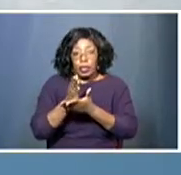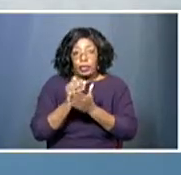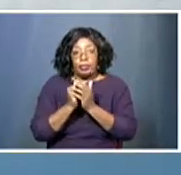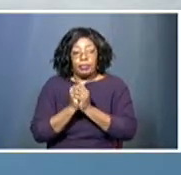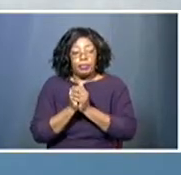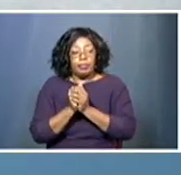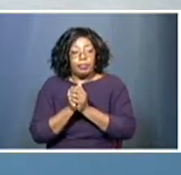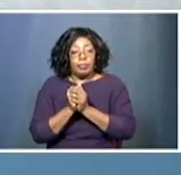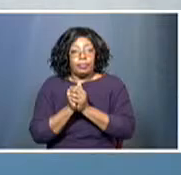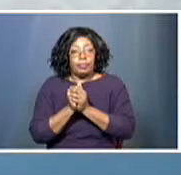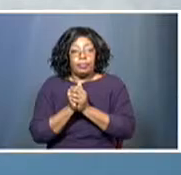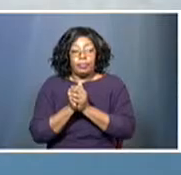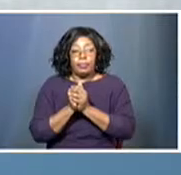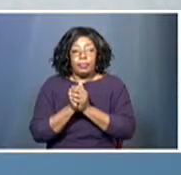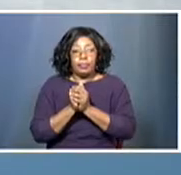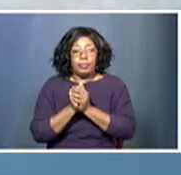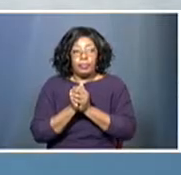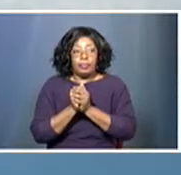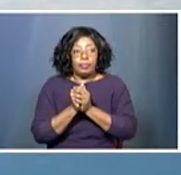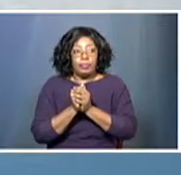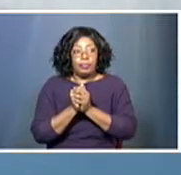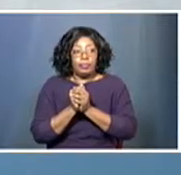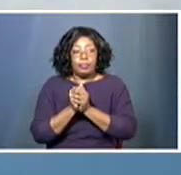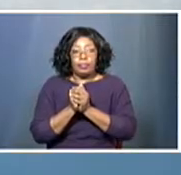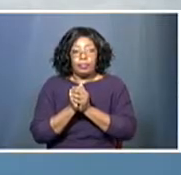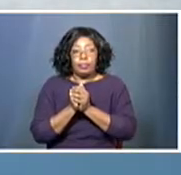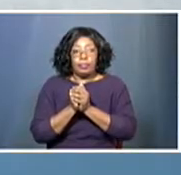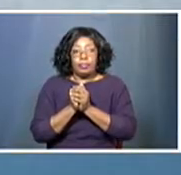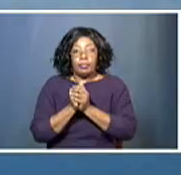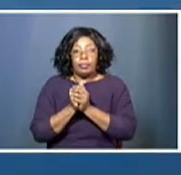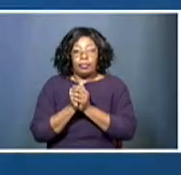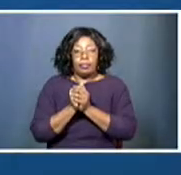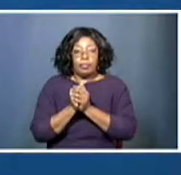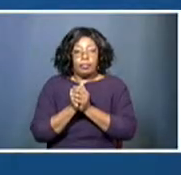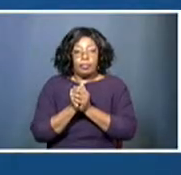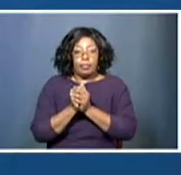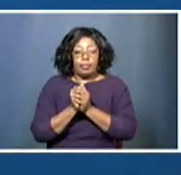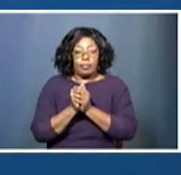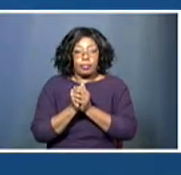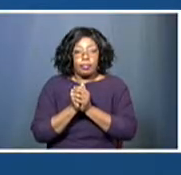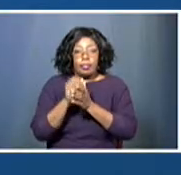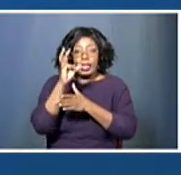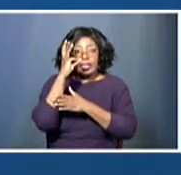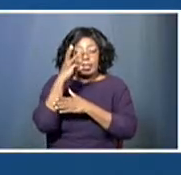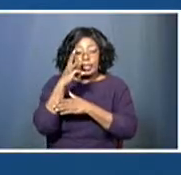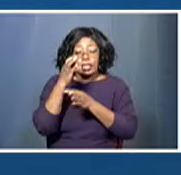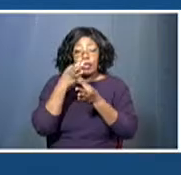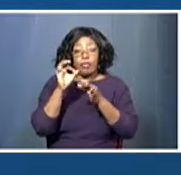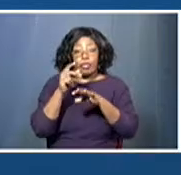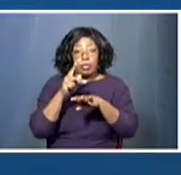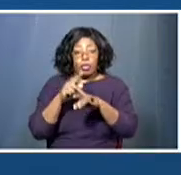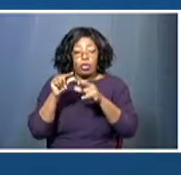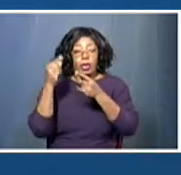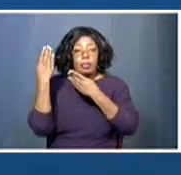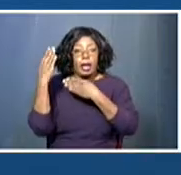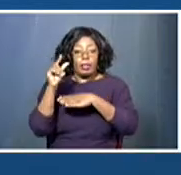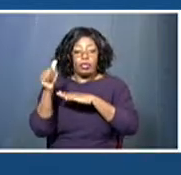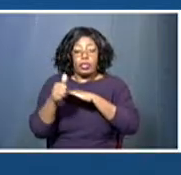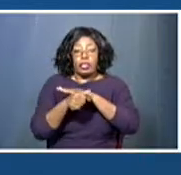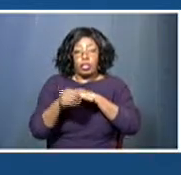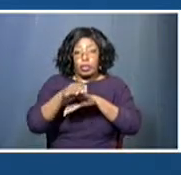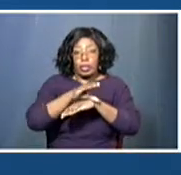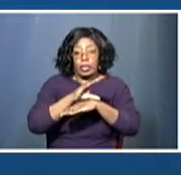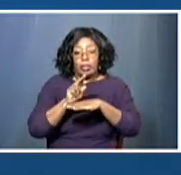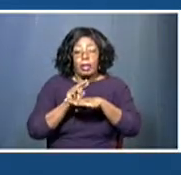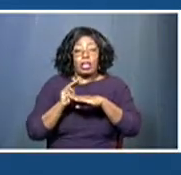islands this evening, they are brought to you by Family Guardian Insurance Company. We're protecting you. 66 in Freeport, Grand Bahama, Green Toll, Key,